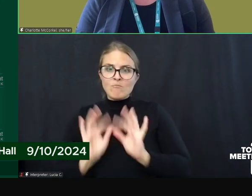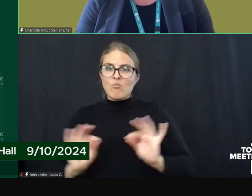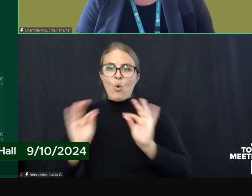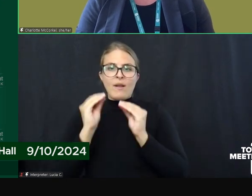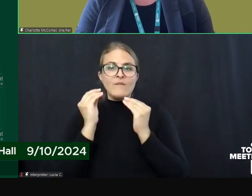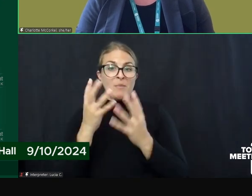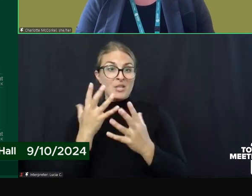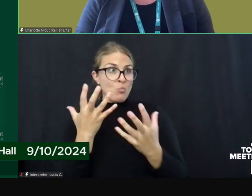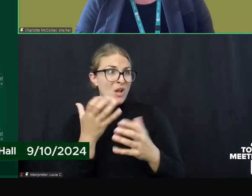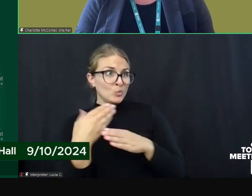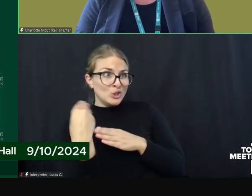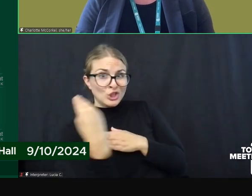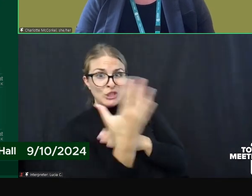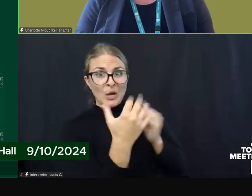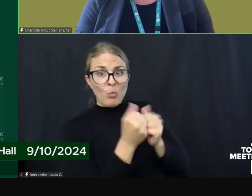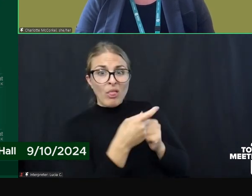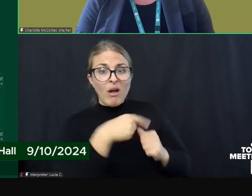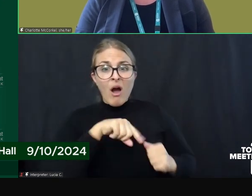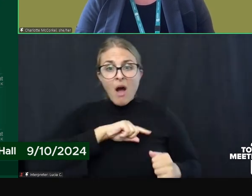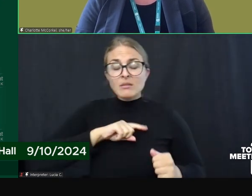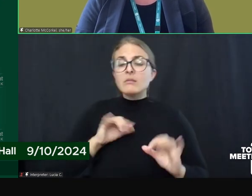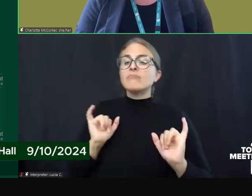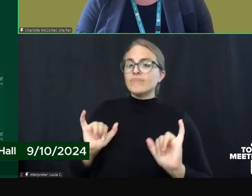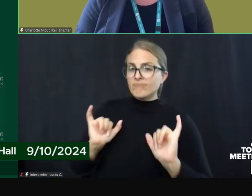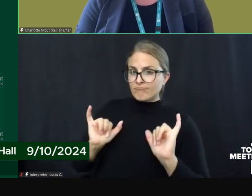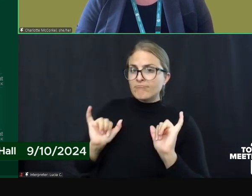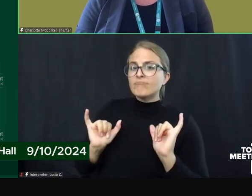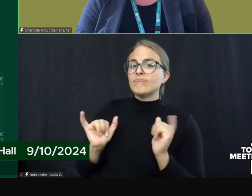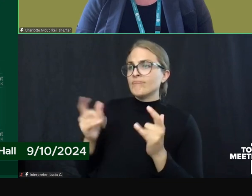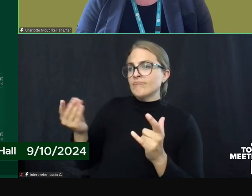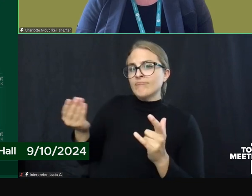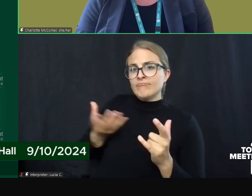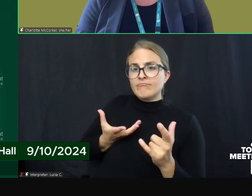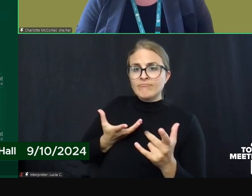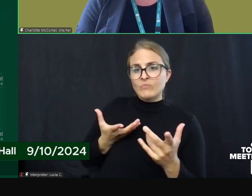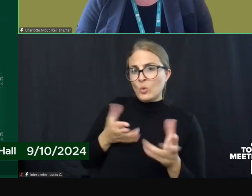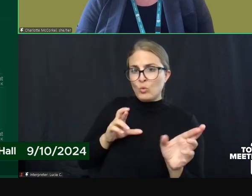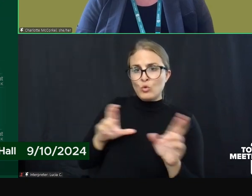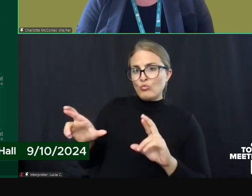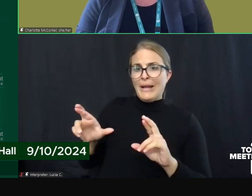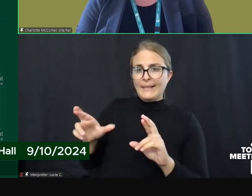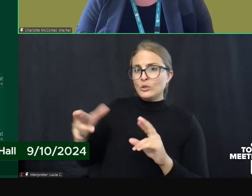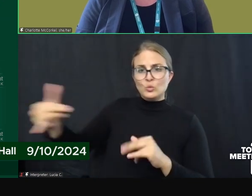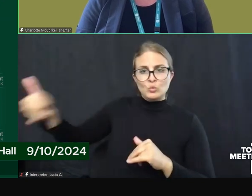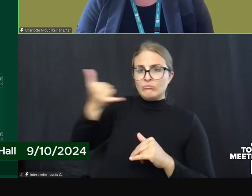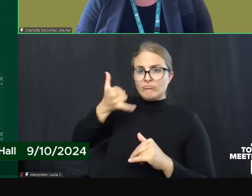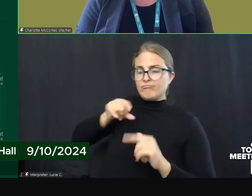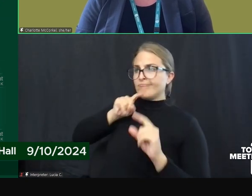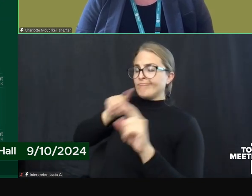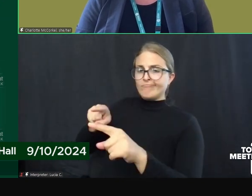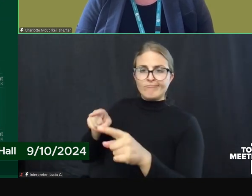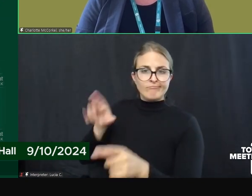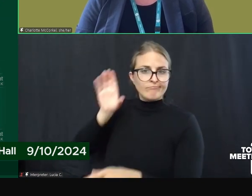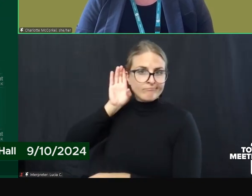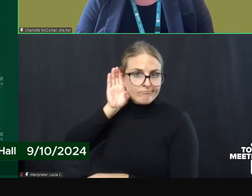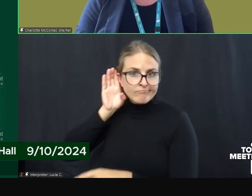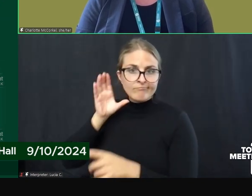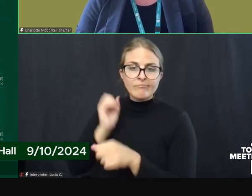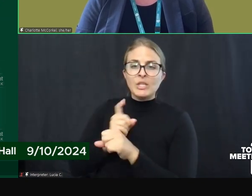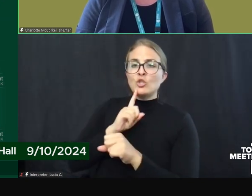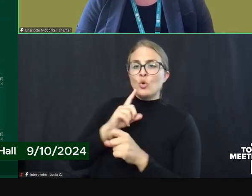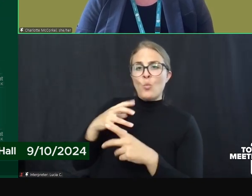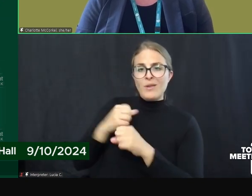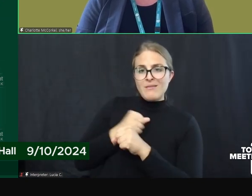provider to provider about a guest who's coming to the program, and we can absolutely take those calls and be a listening ear and receive